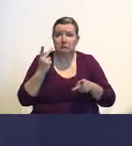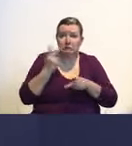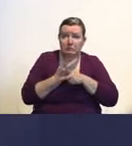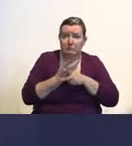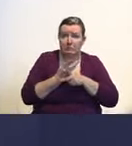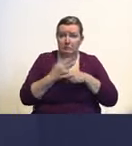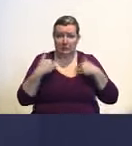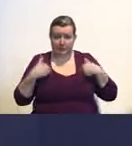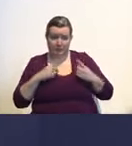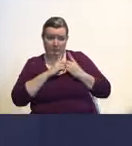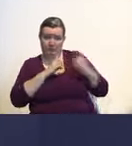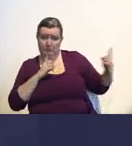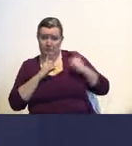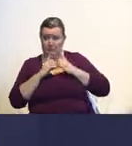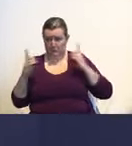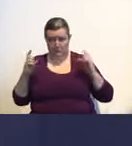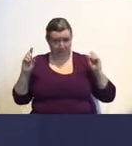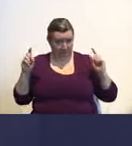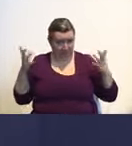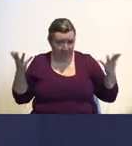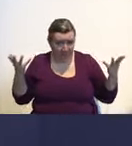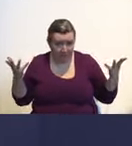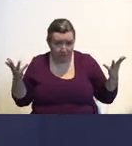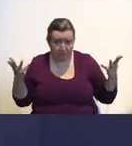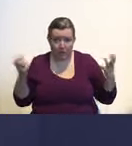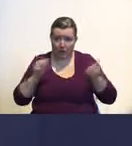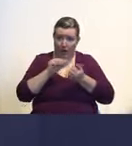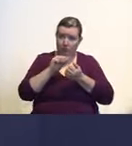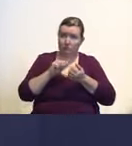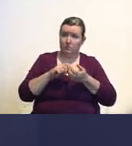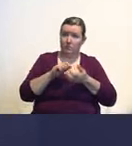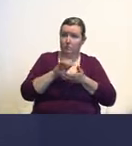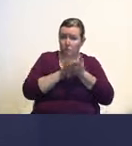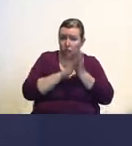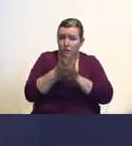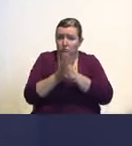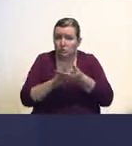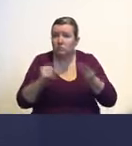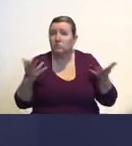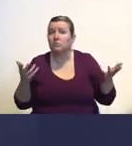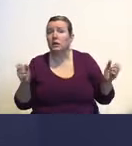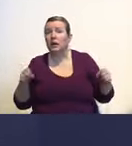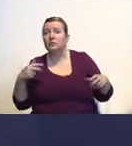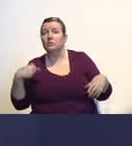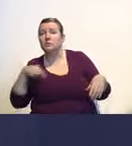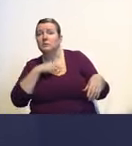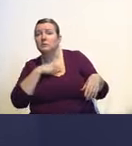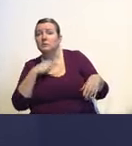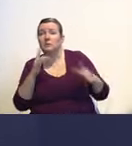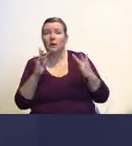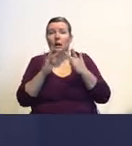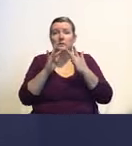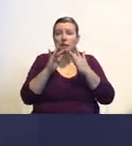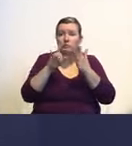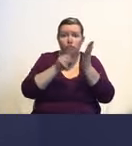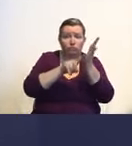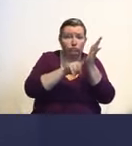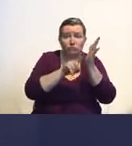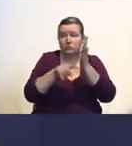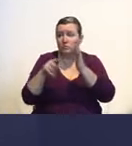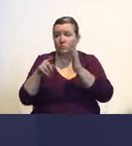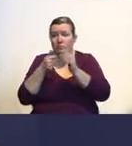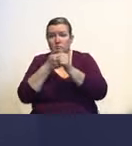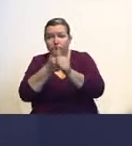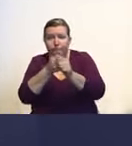distancing, screen students, perform contact tracing, exclude children and staff with